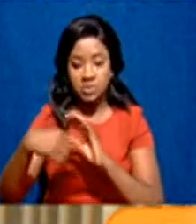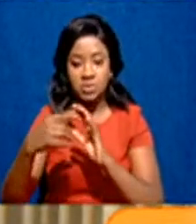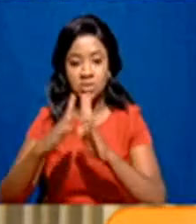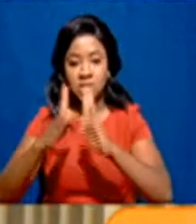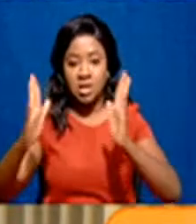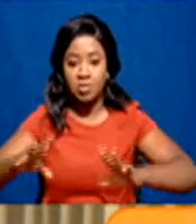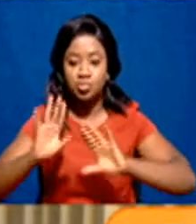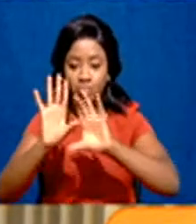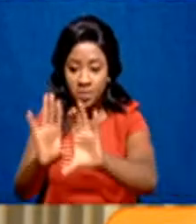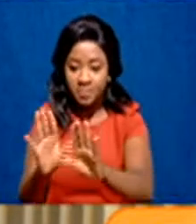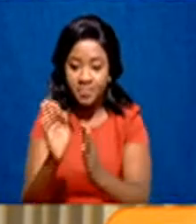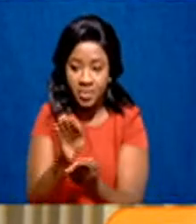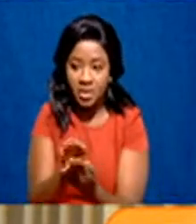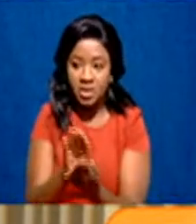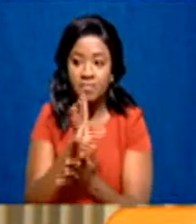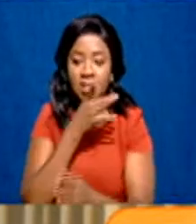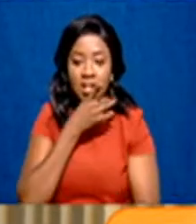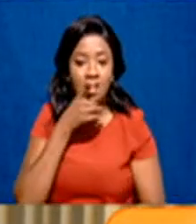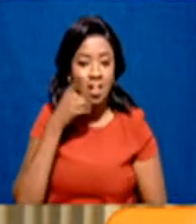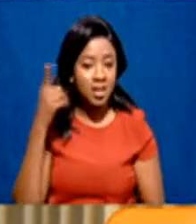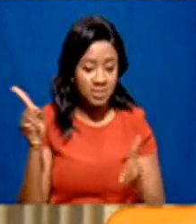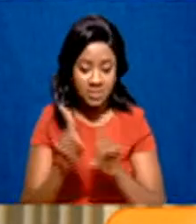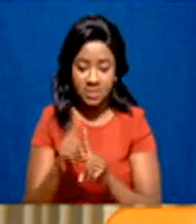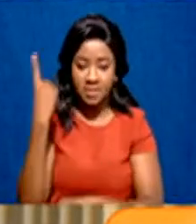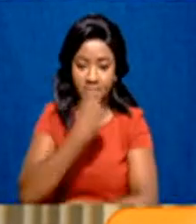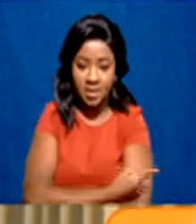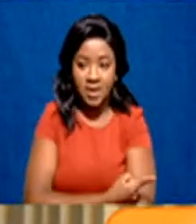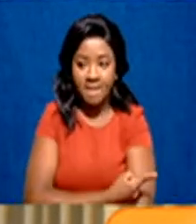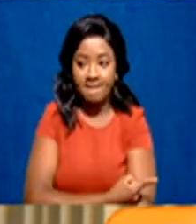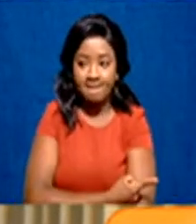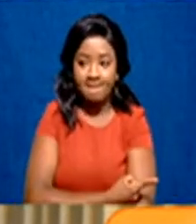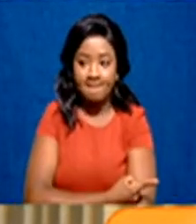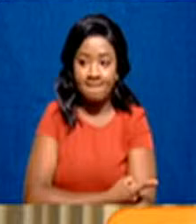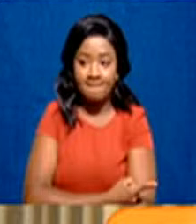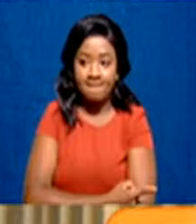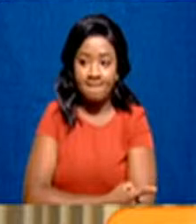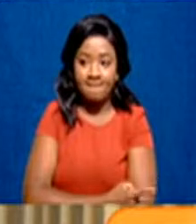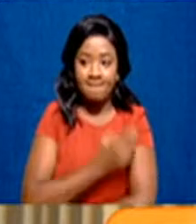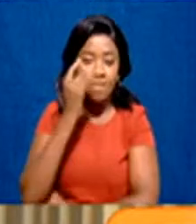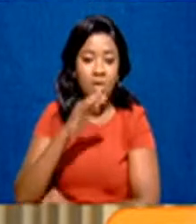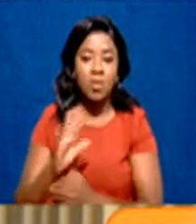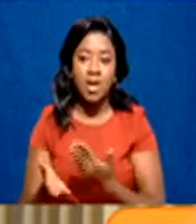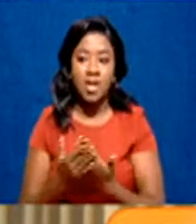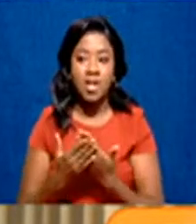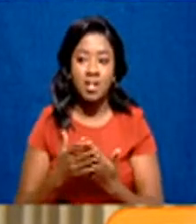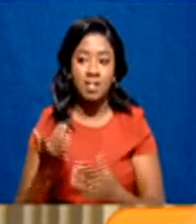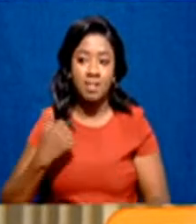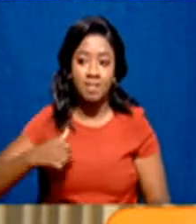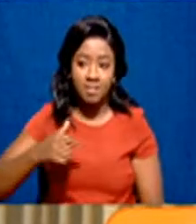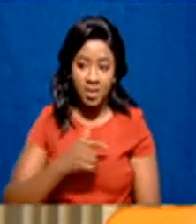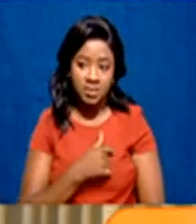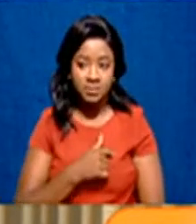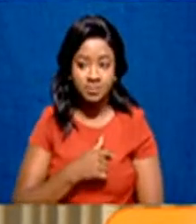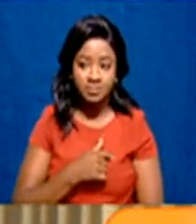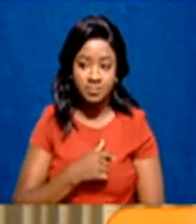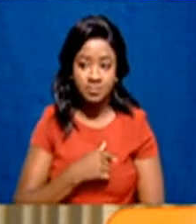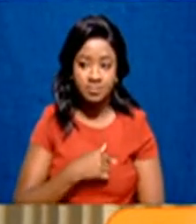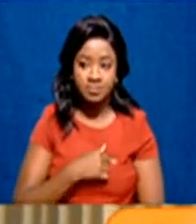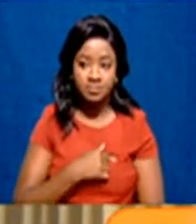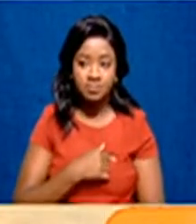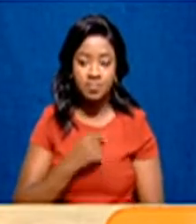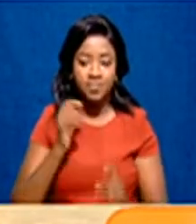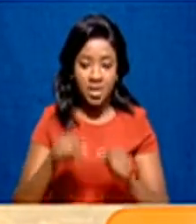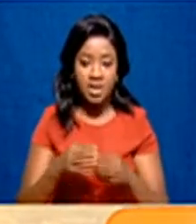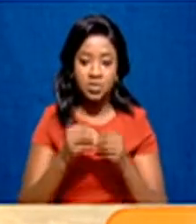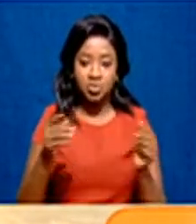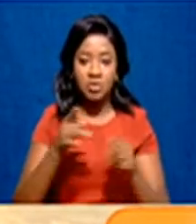put in the dryer and dry the same day. That how effective it is, because it enables us to do our orders within that